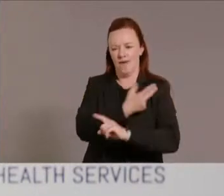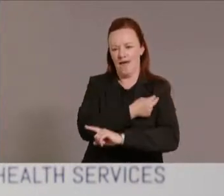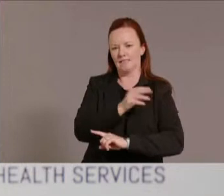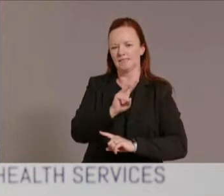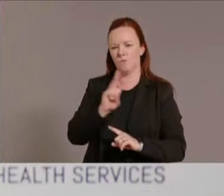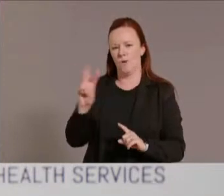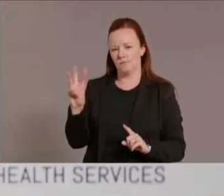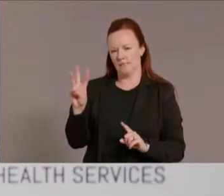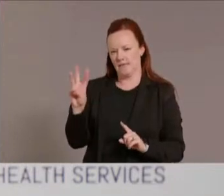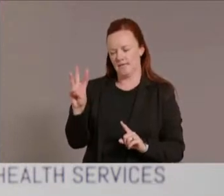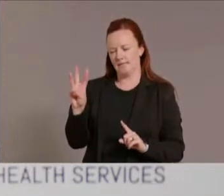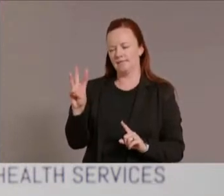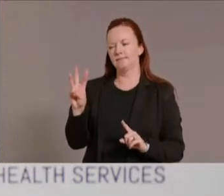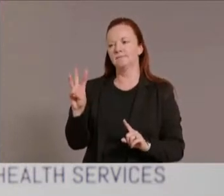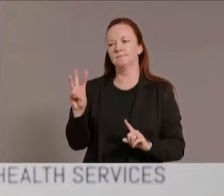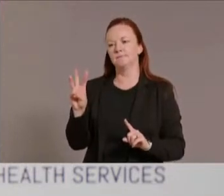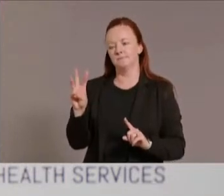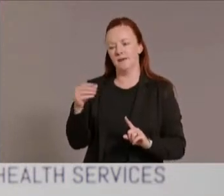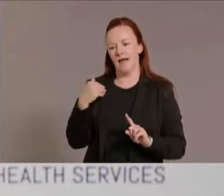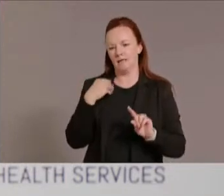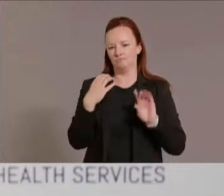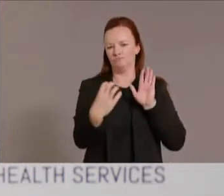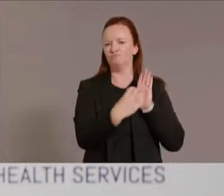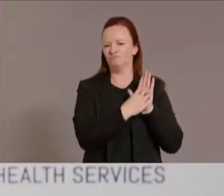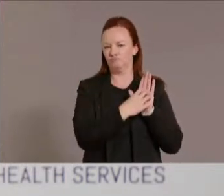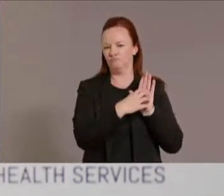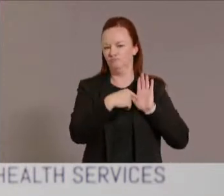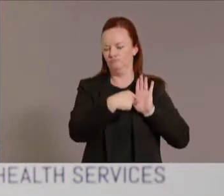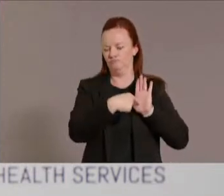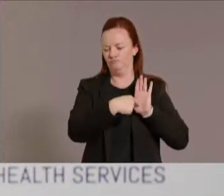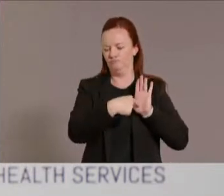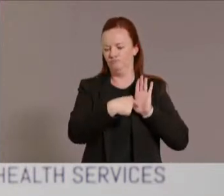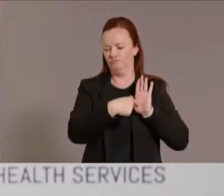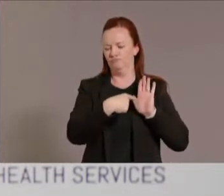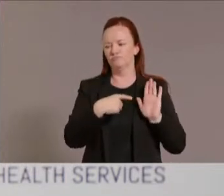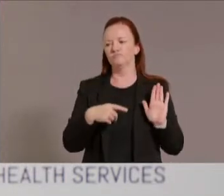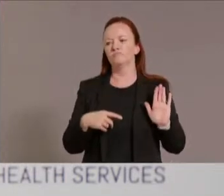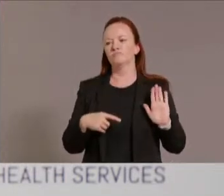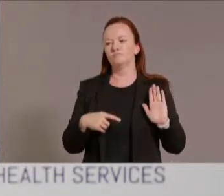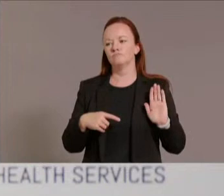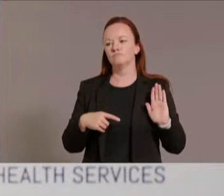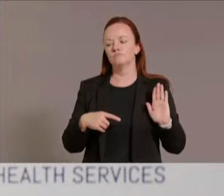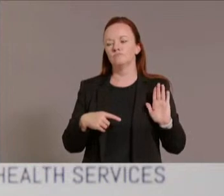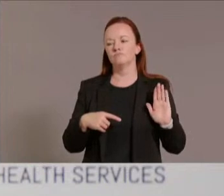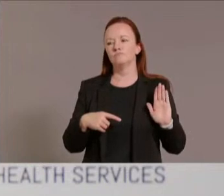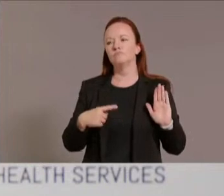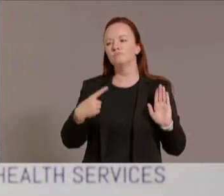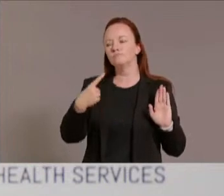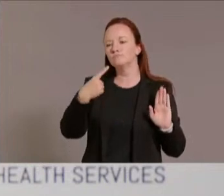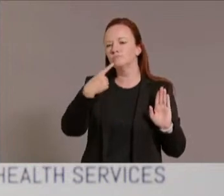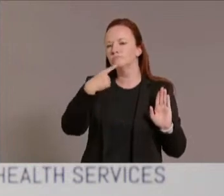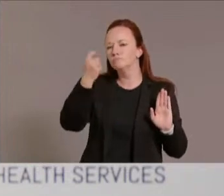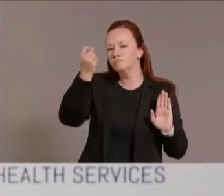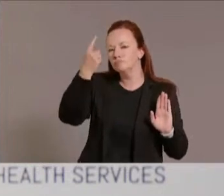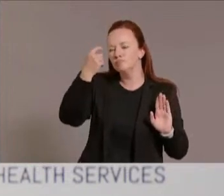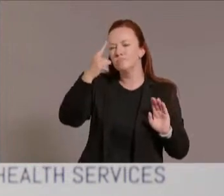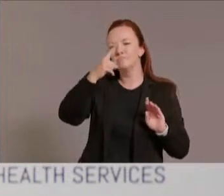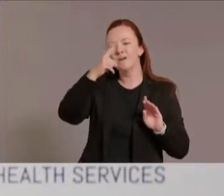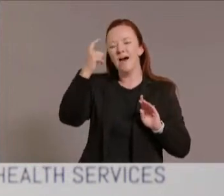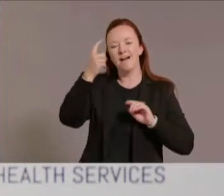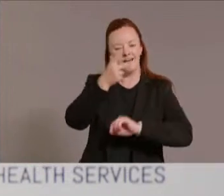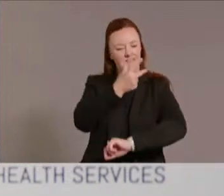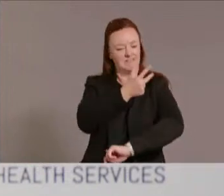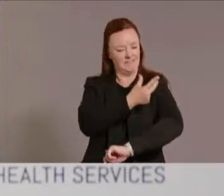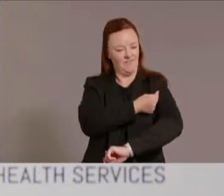there's been the clause that says, due to the phased approach of vaccine distribution, demographics presented here are not